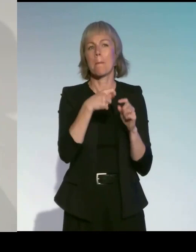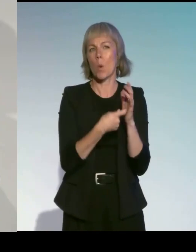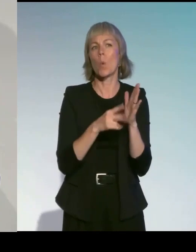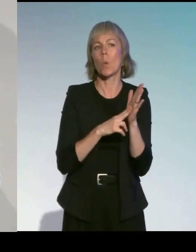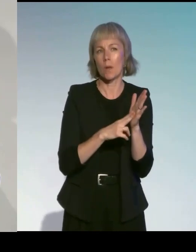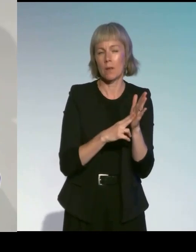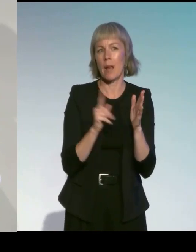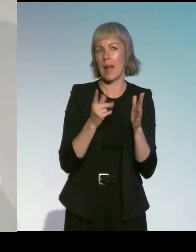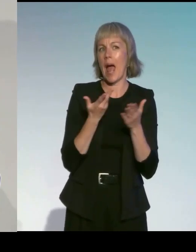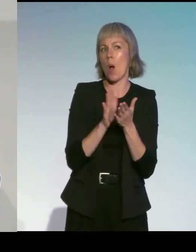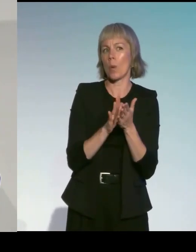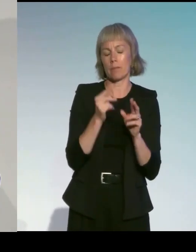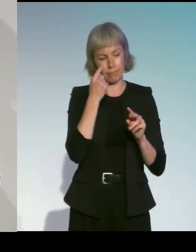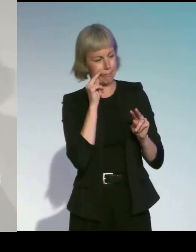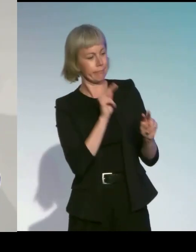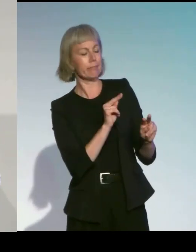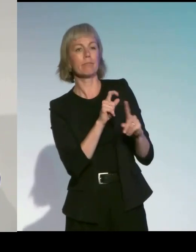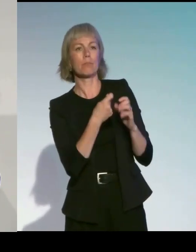there's some really